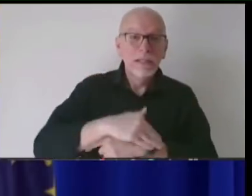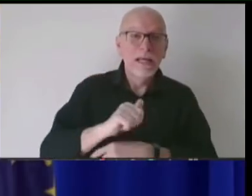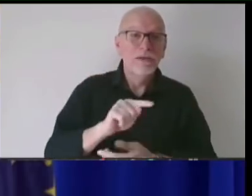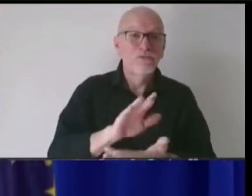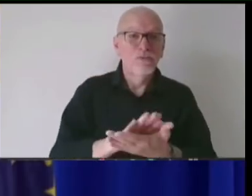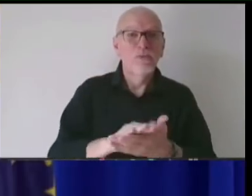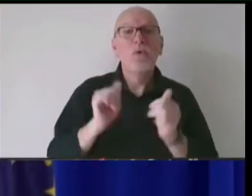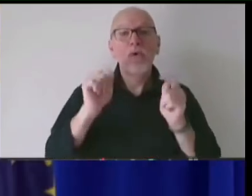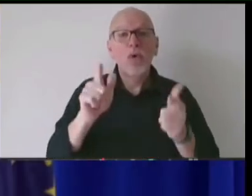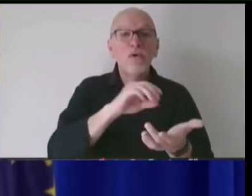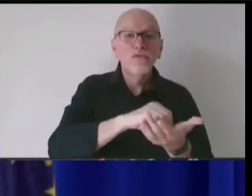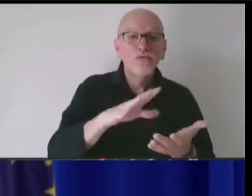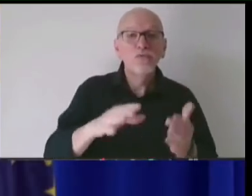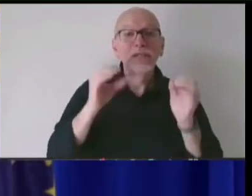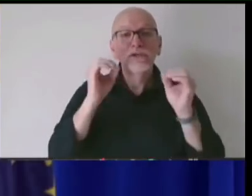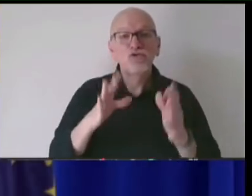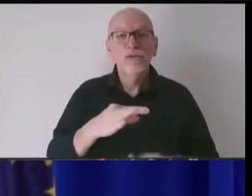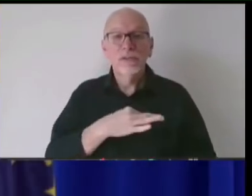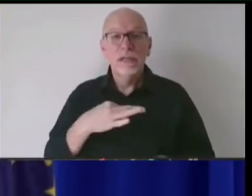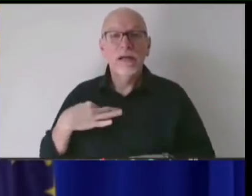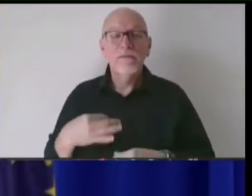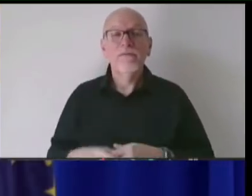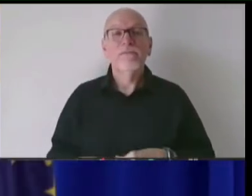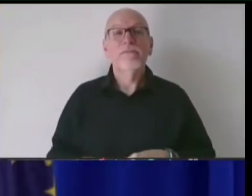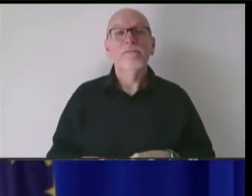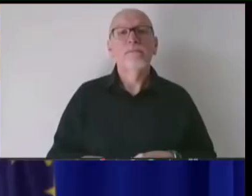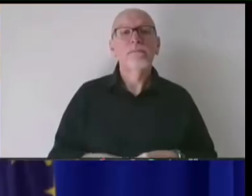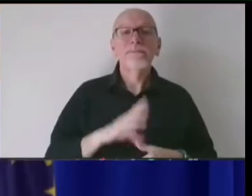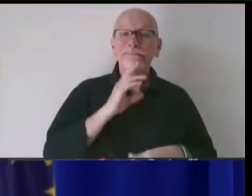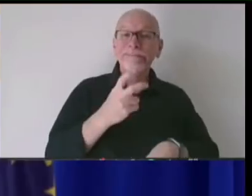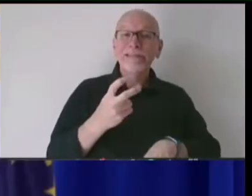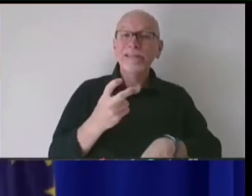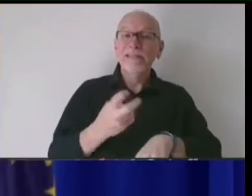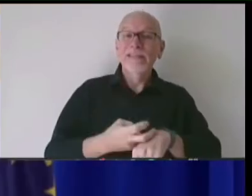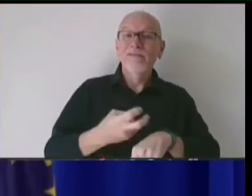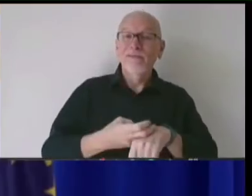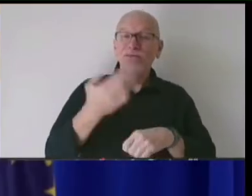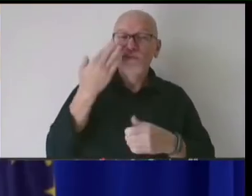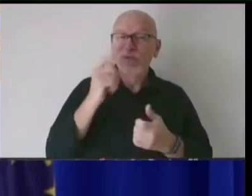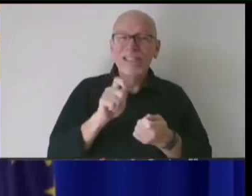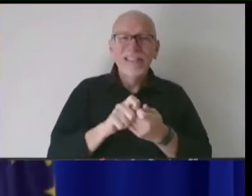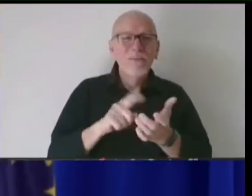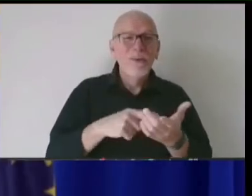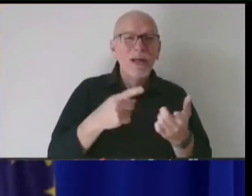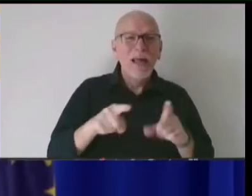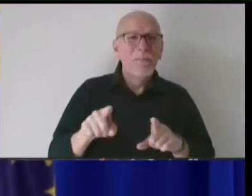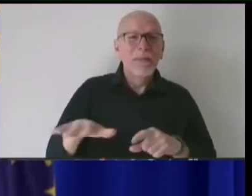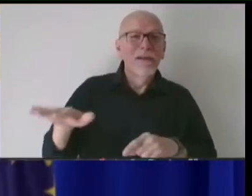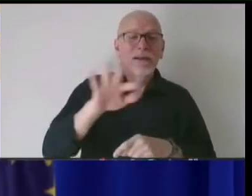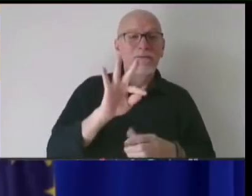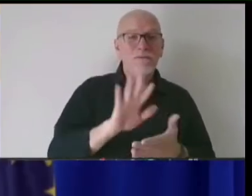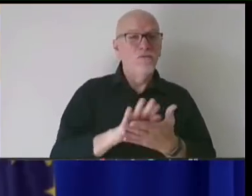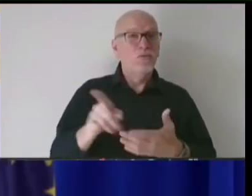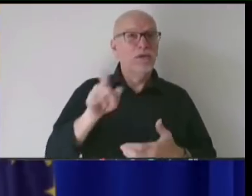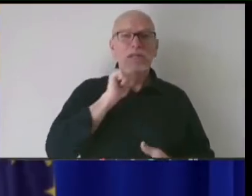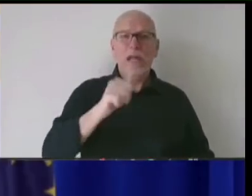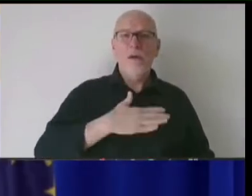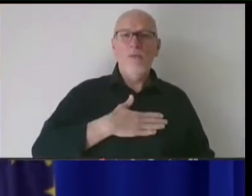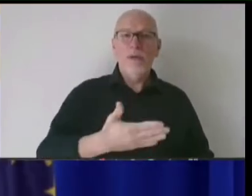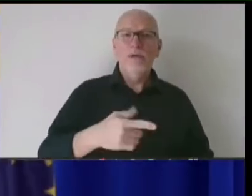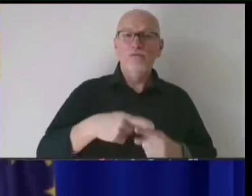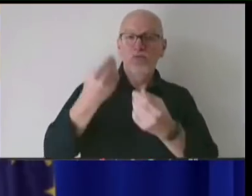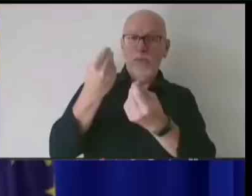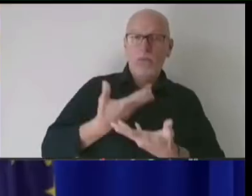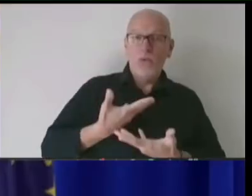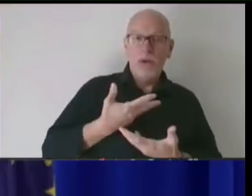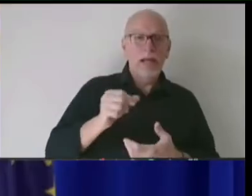students, teachers, and staff. It is difficult to know exactly what's happening when schools are not willing to report cases and